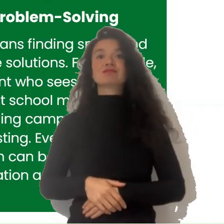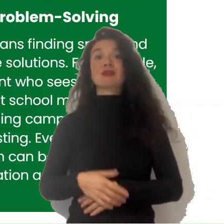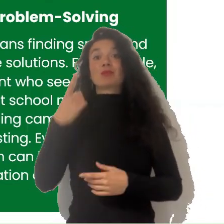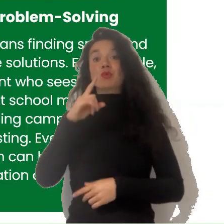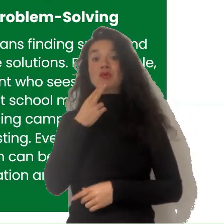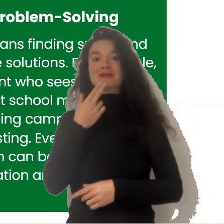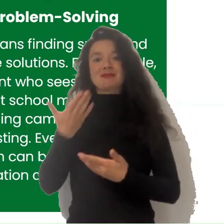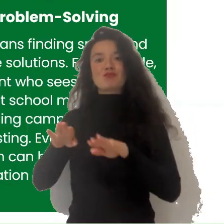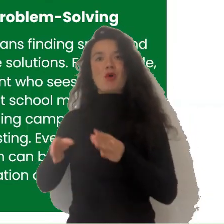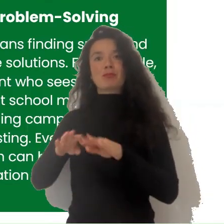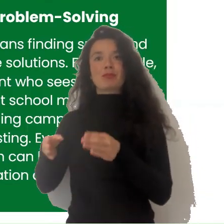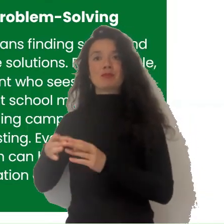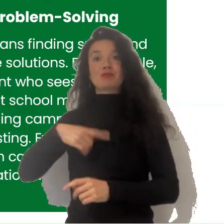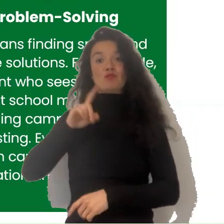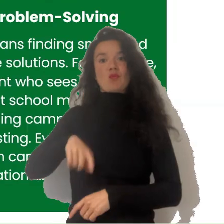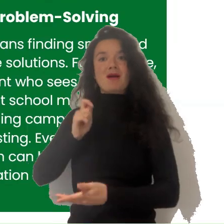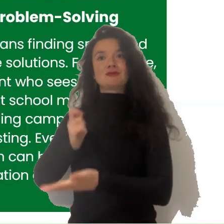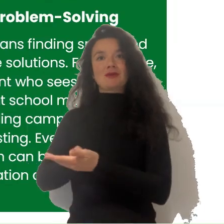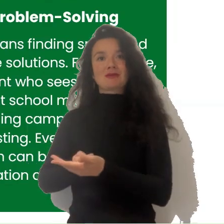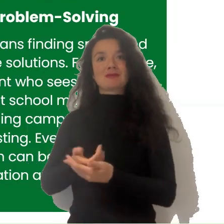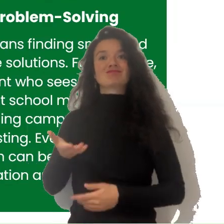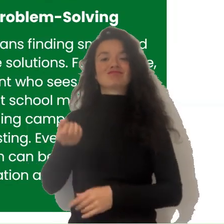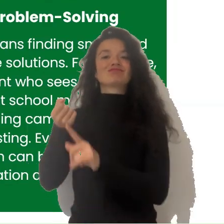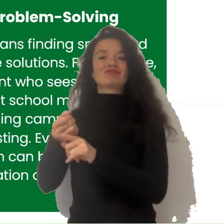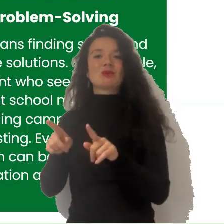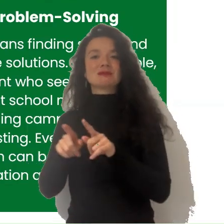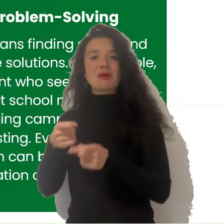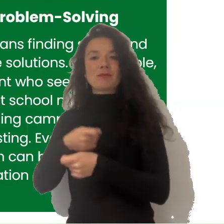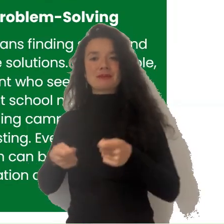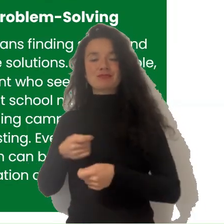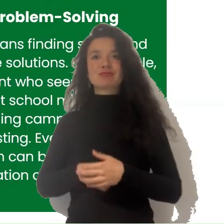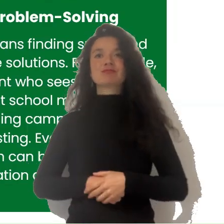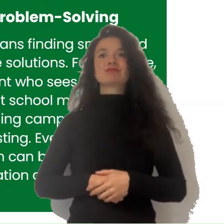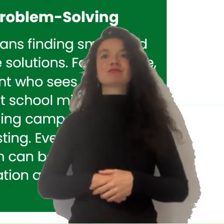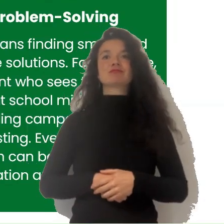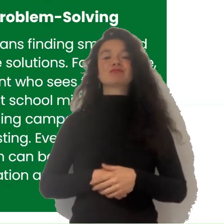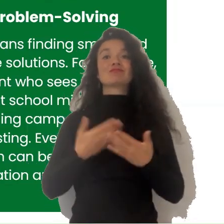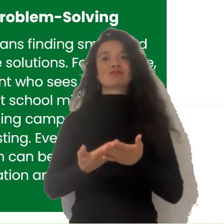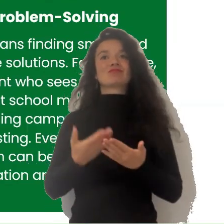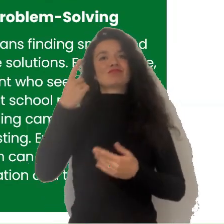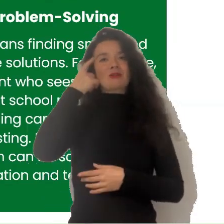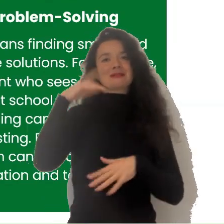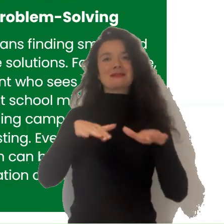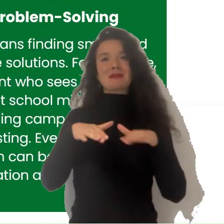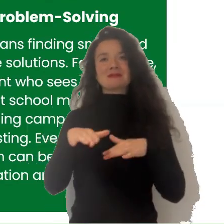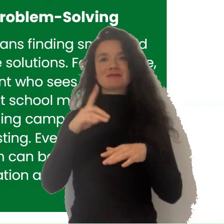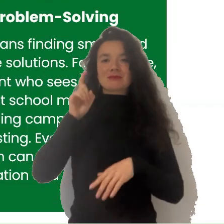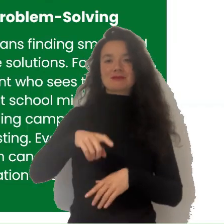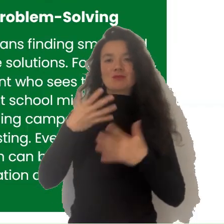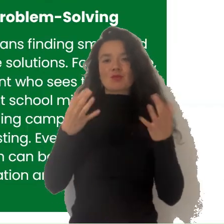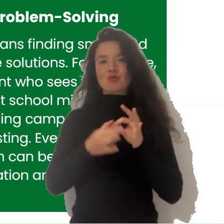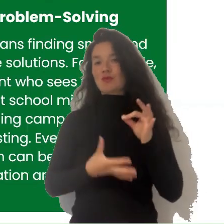the society, and in order to use the furniture, we need to buy them, so we are affecting the economy as